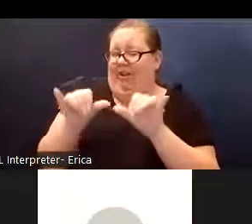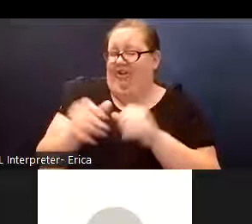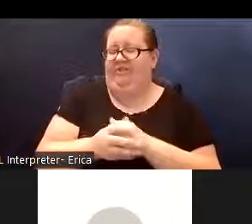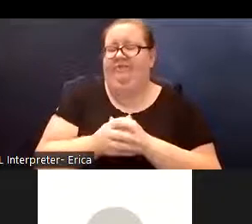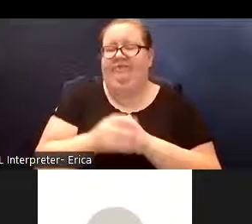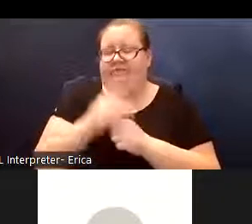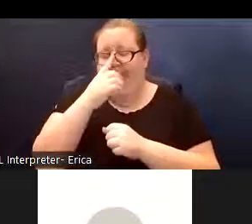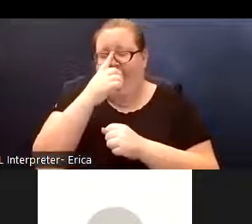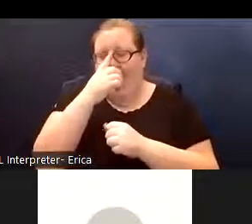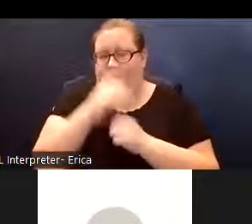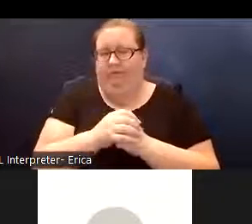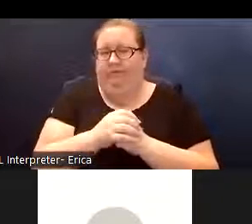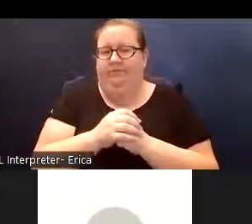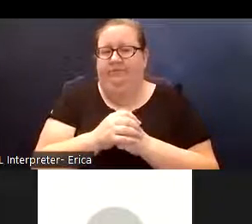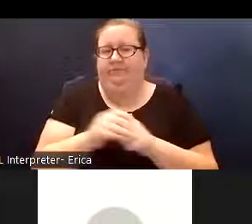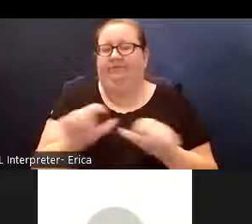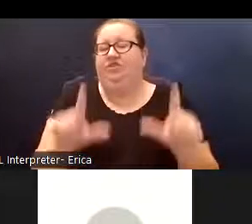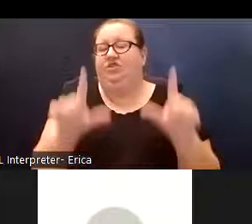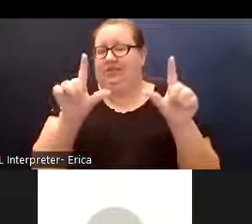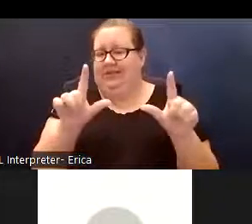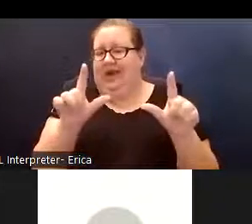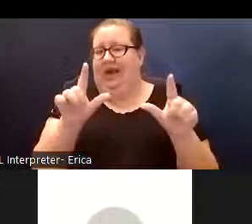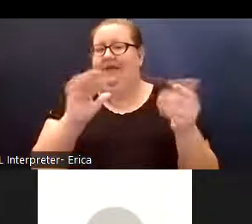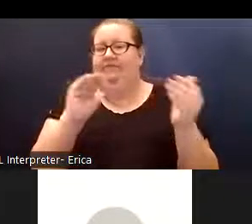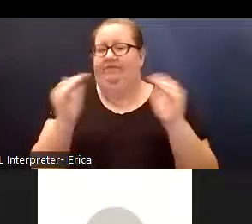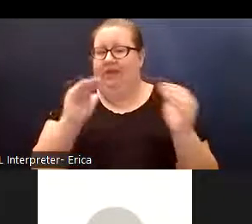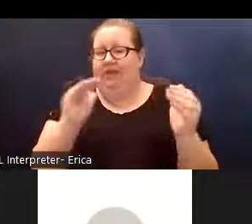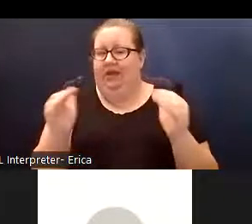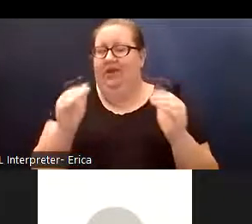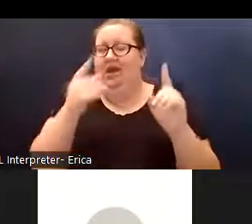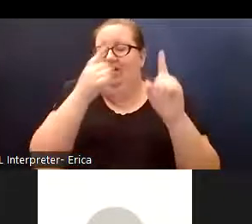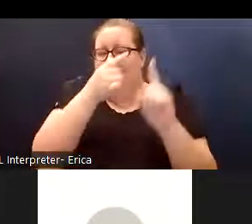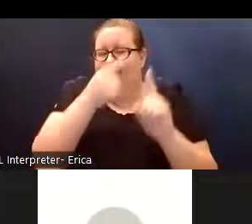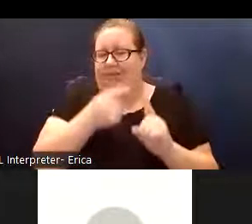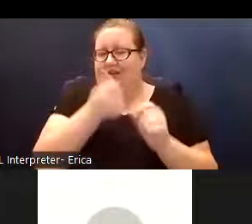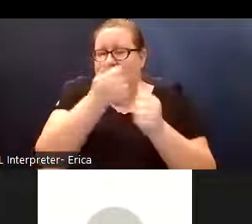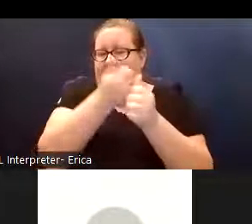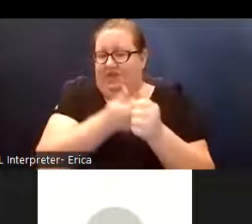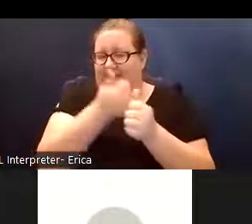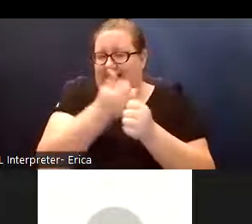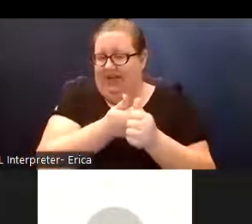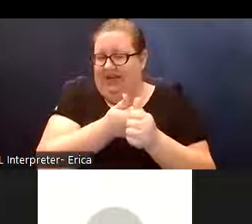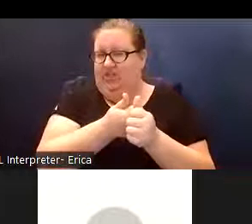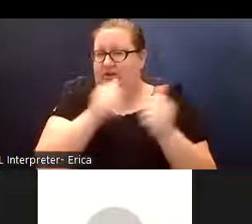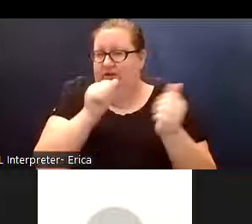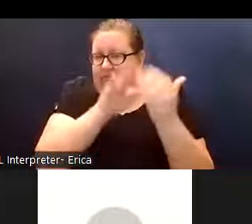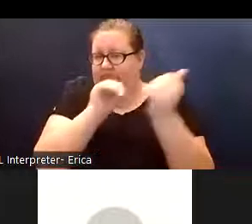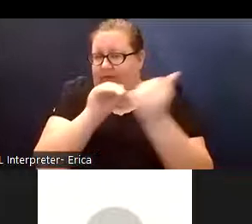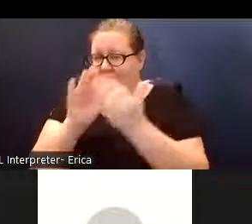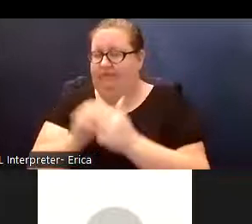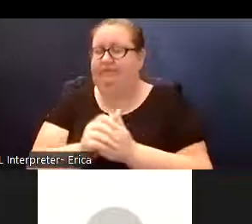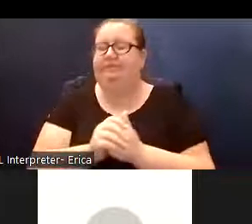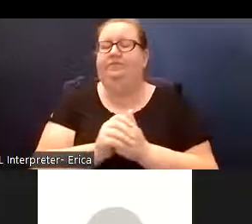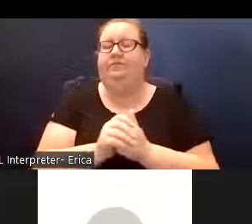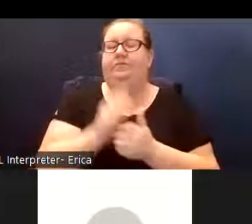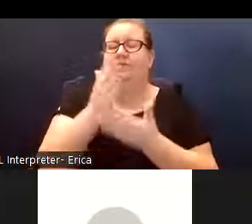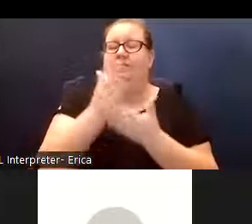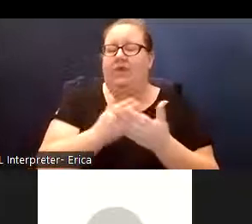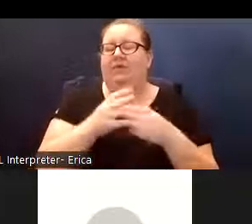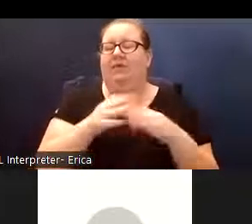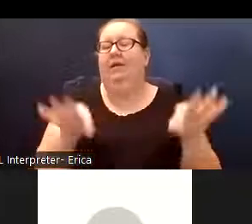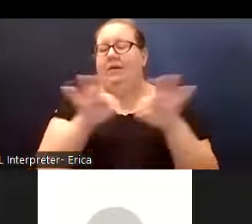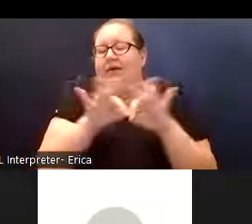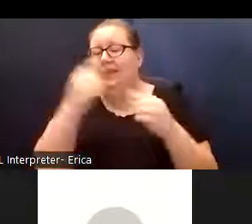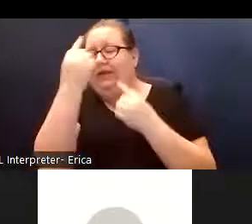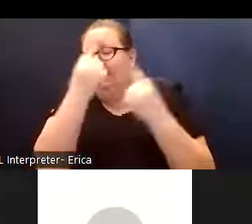essentially the objectives of each measure category, some potential key considerations like